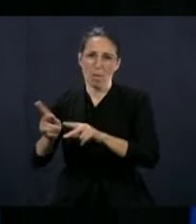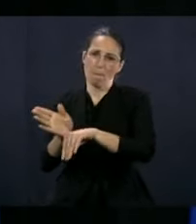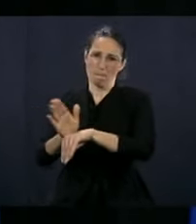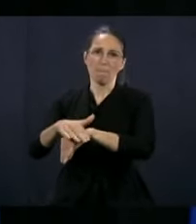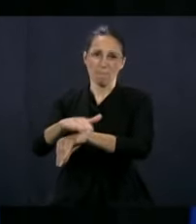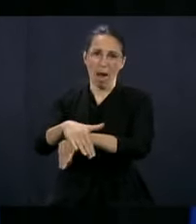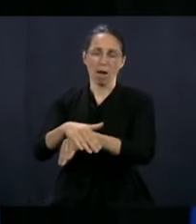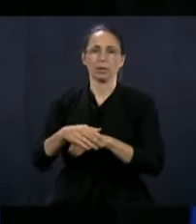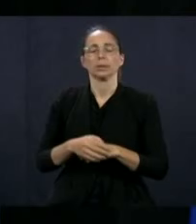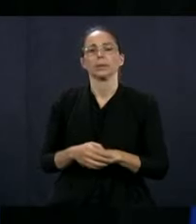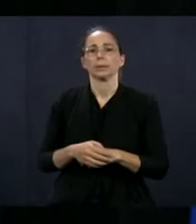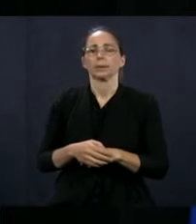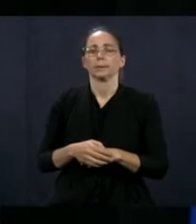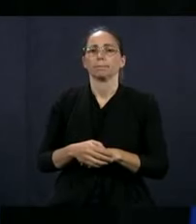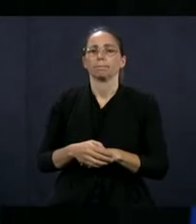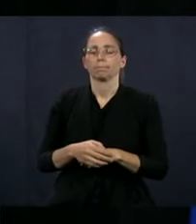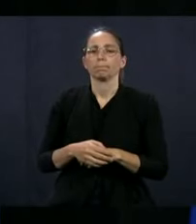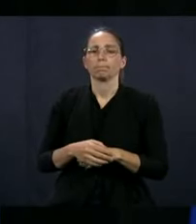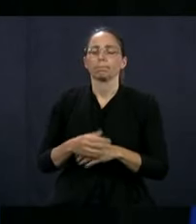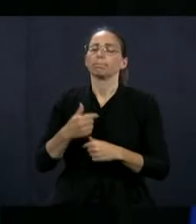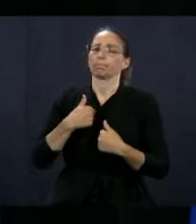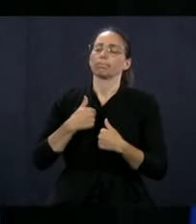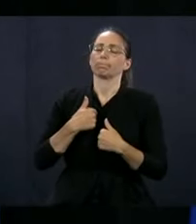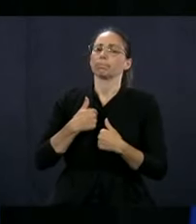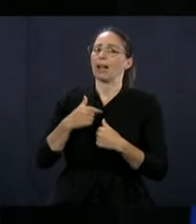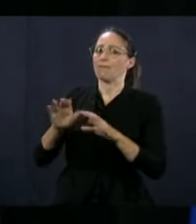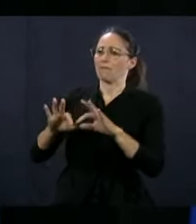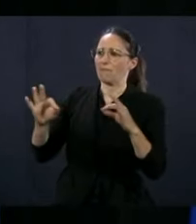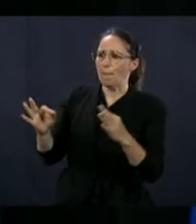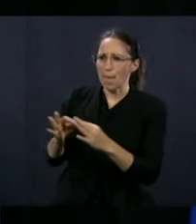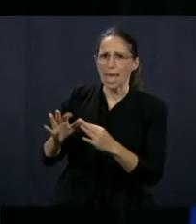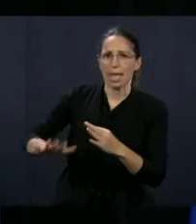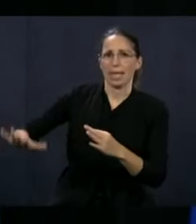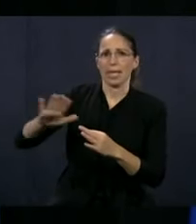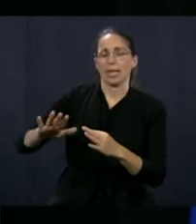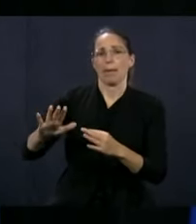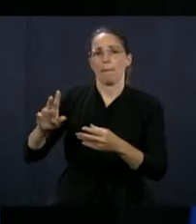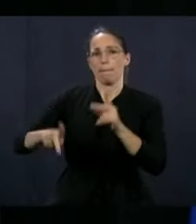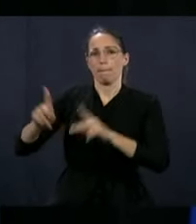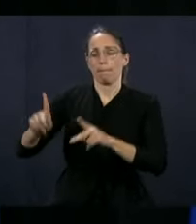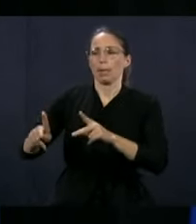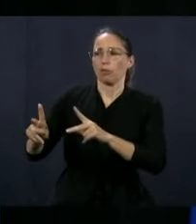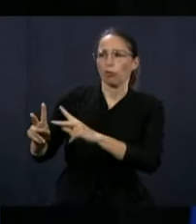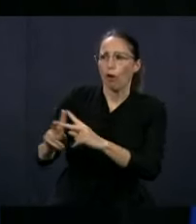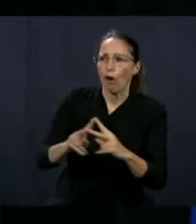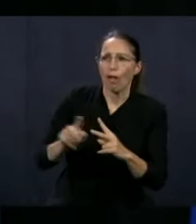Of course, I offer my condolences to all families